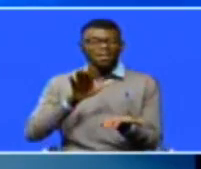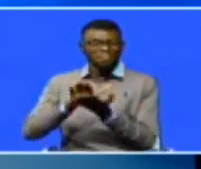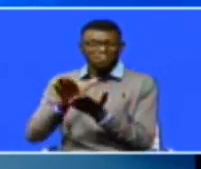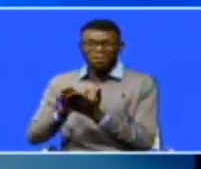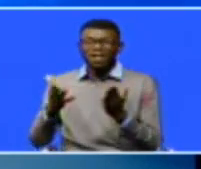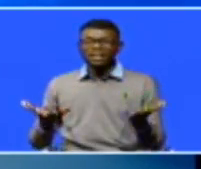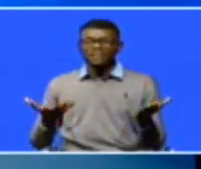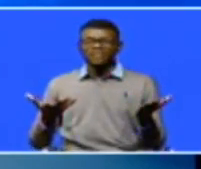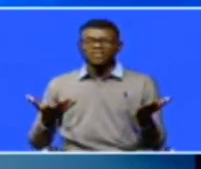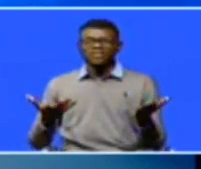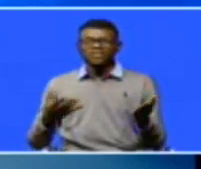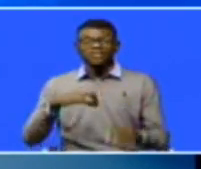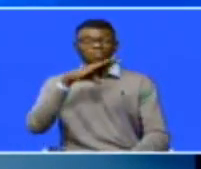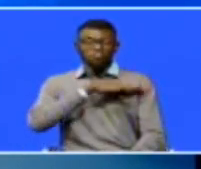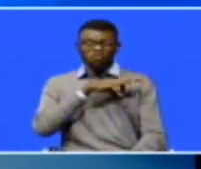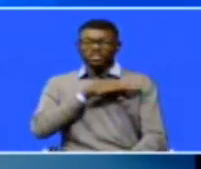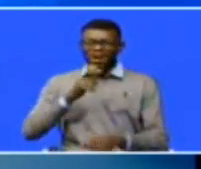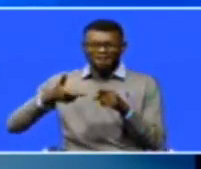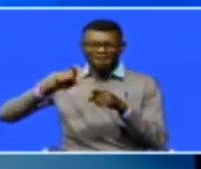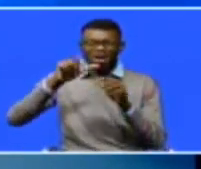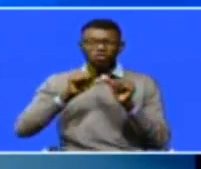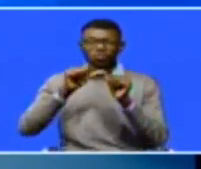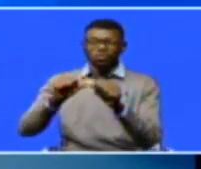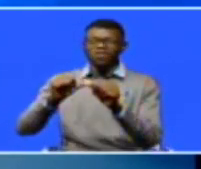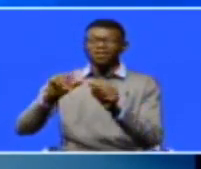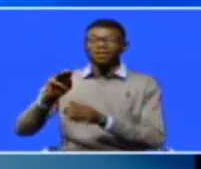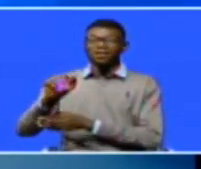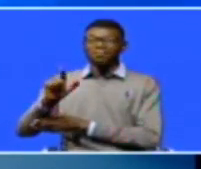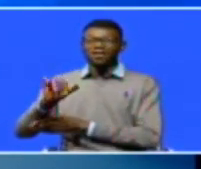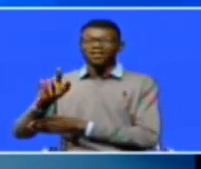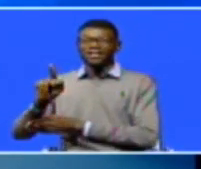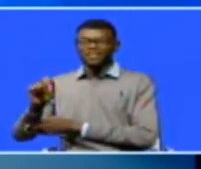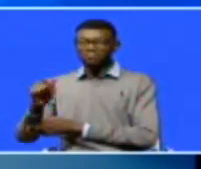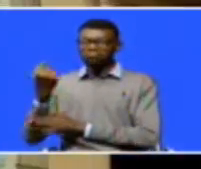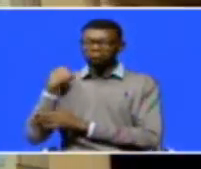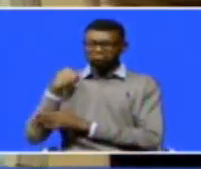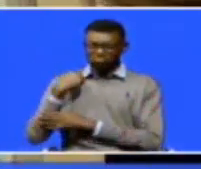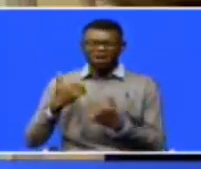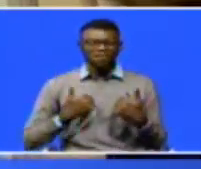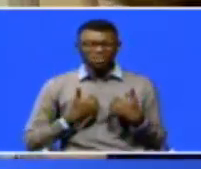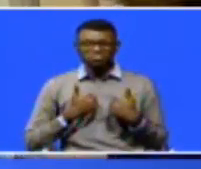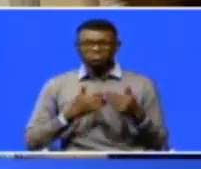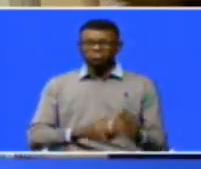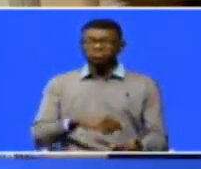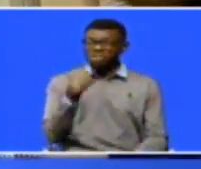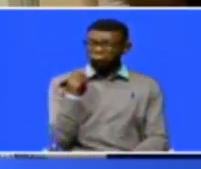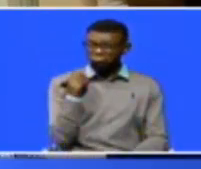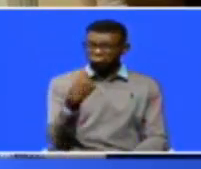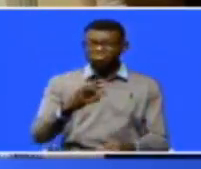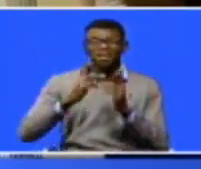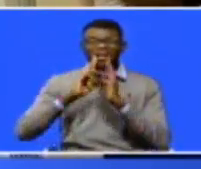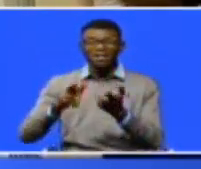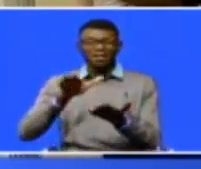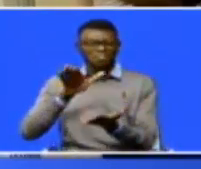reporting varying states of profitability. Our Malika Kazi has the details of these numbers for us. Latest results from the